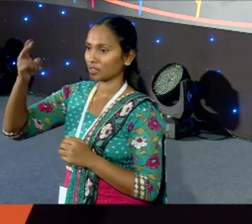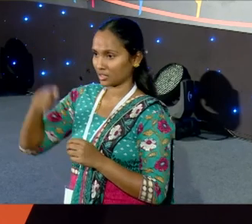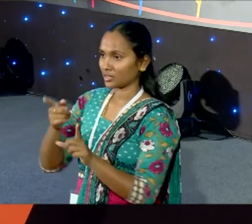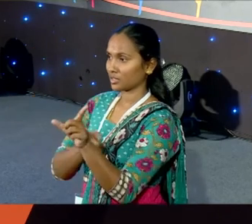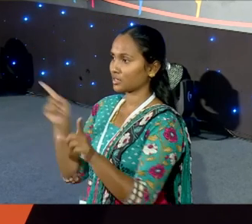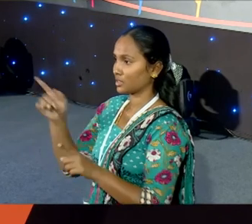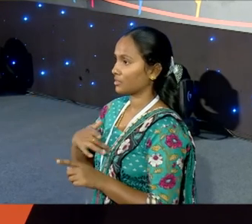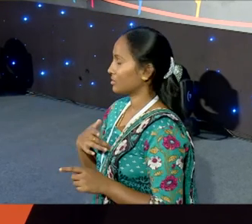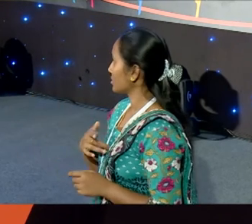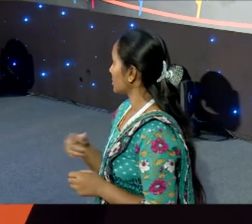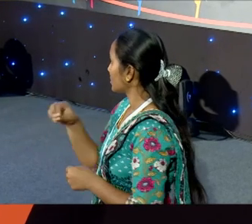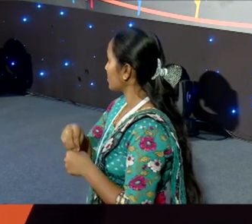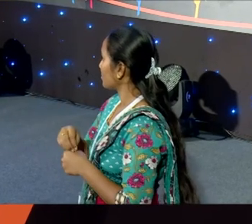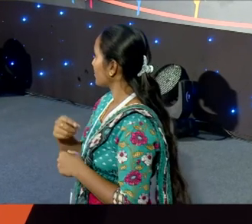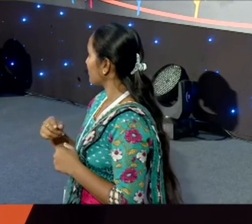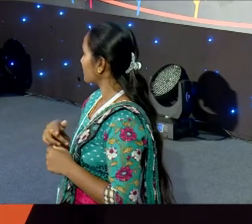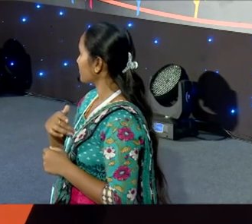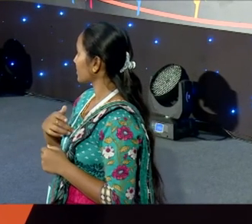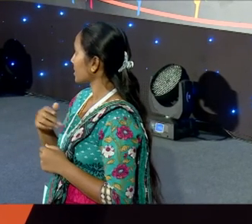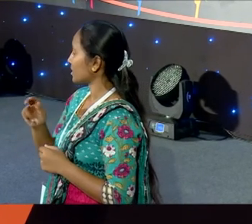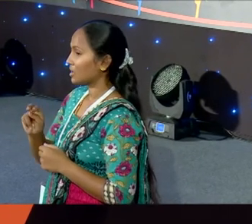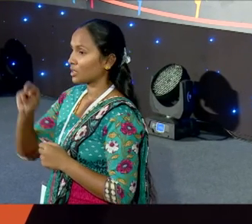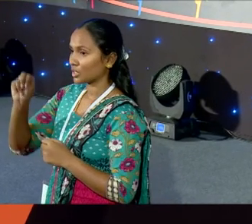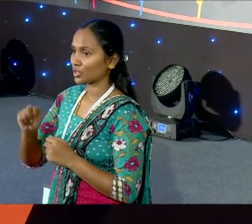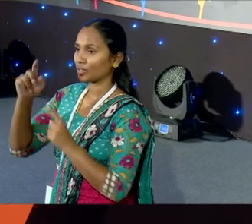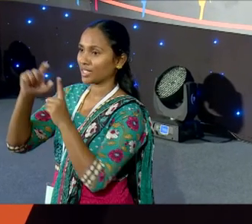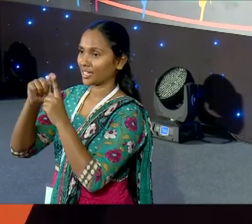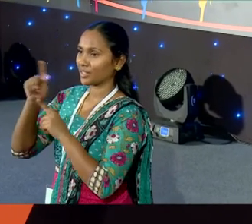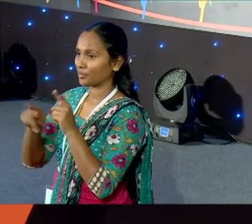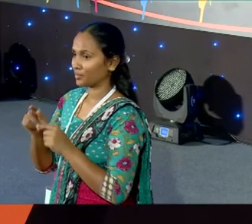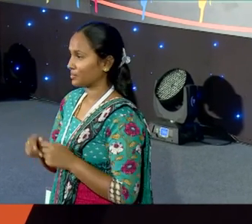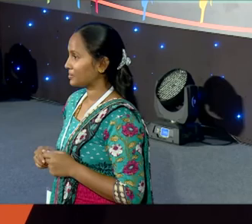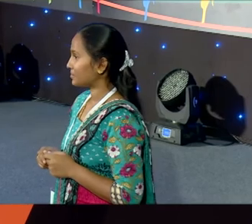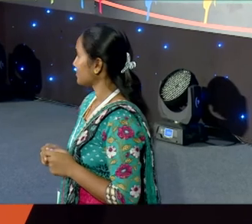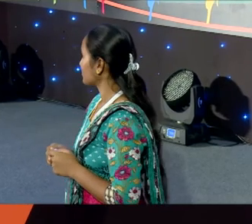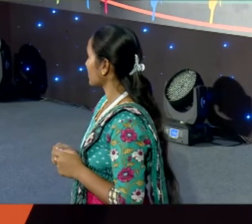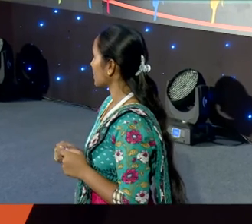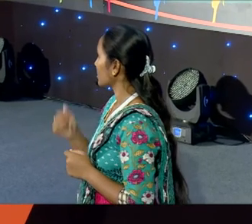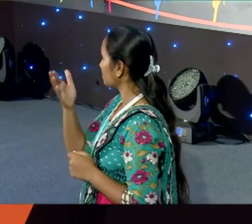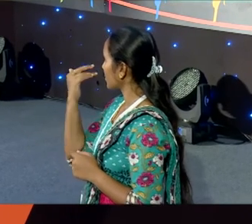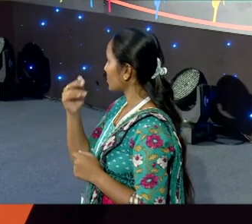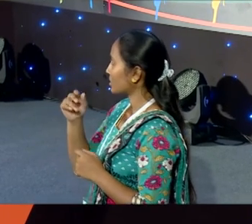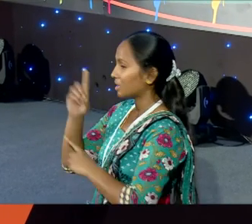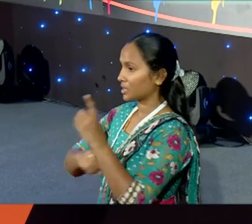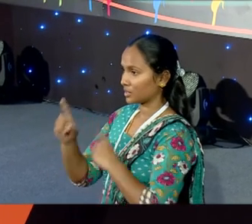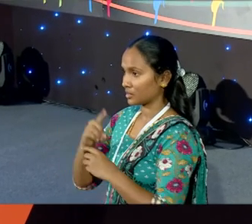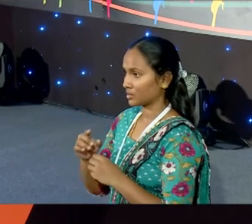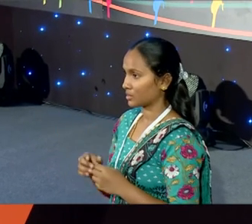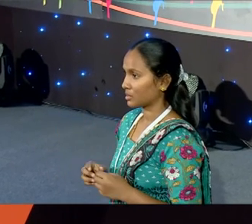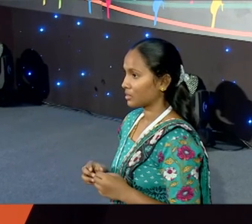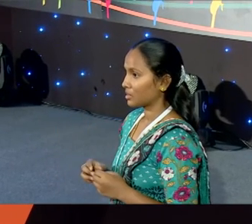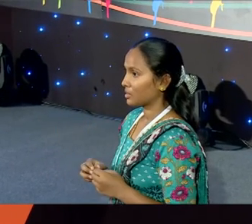I was in a situation that was even more humiliating when a South Delhi restaurant denied me entry because of a lack of a disabled-friendly toilet.